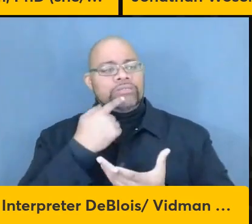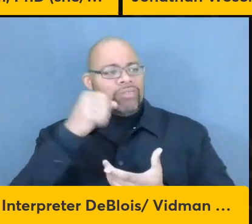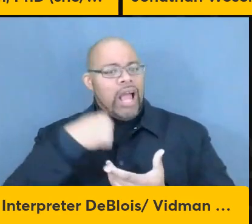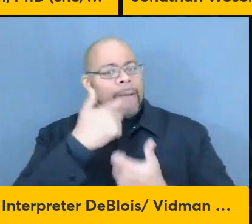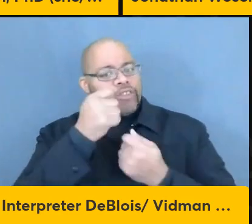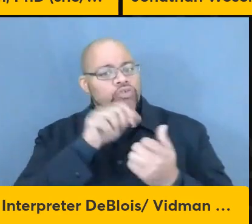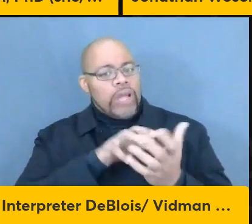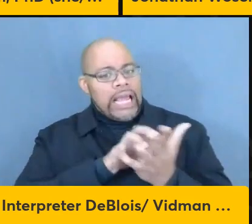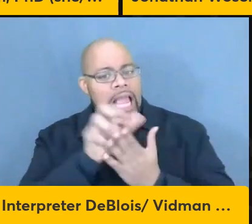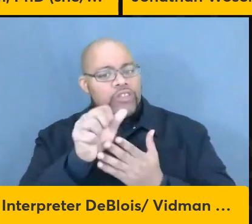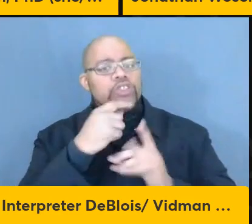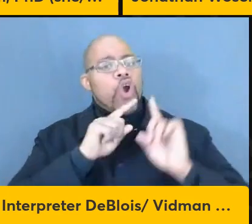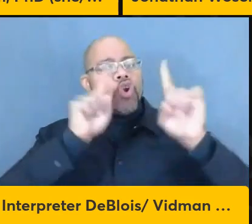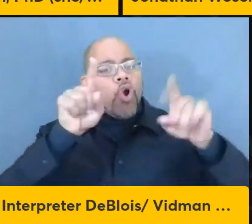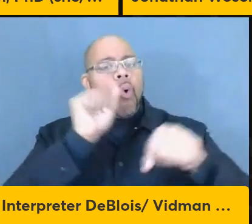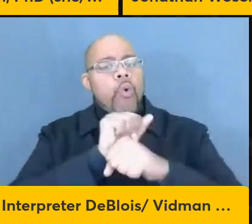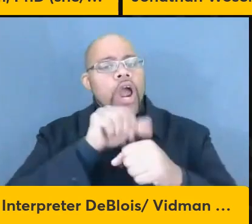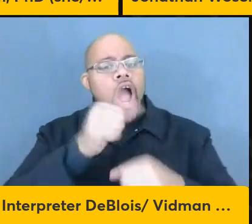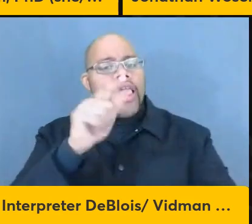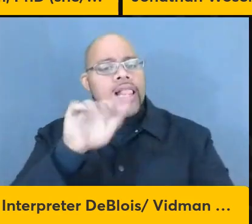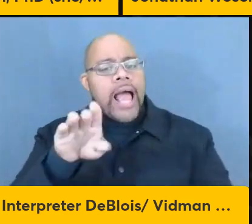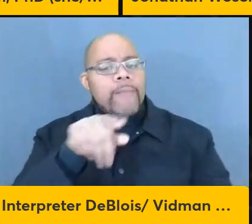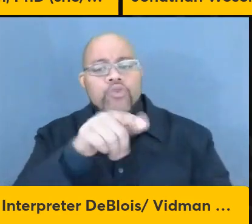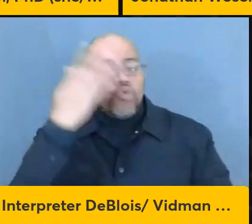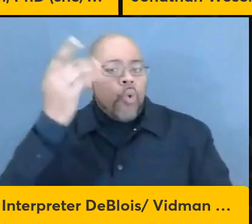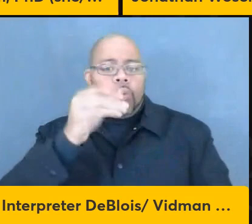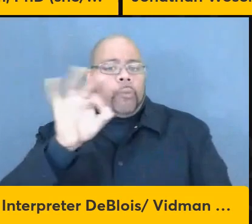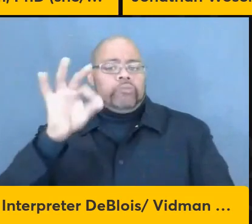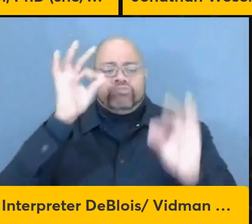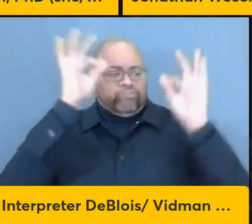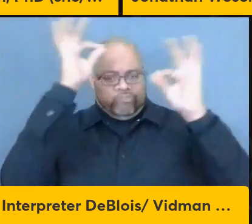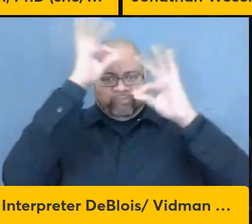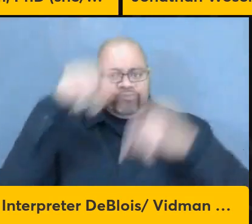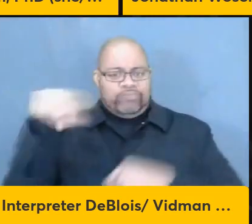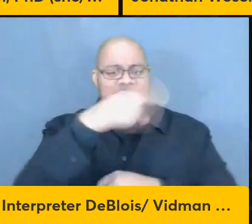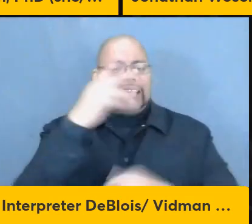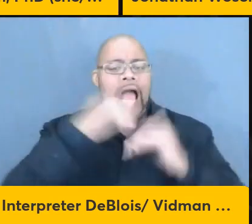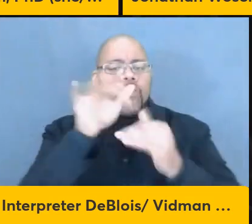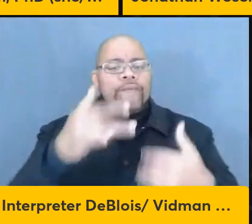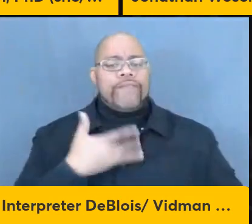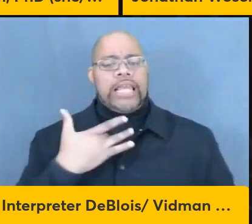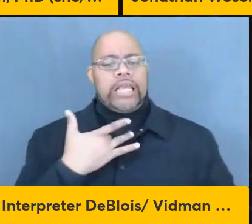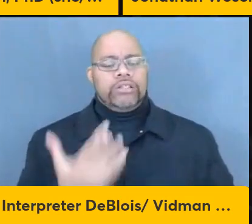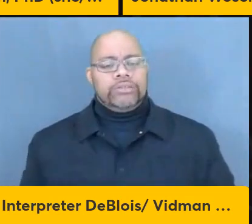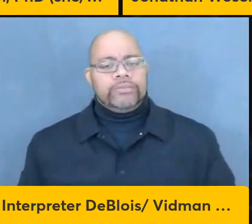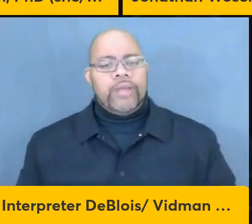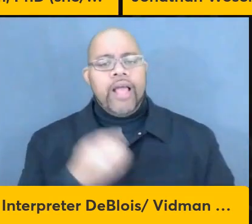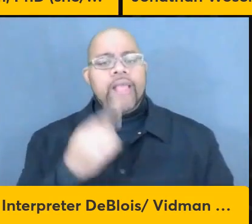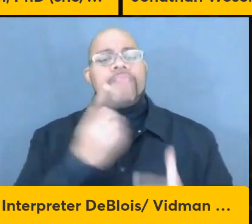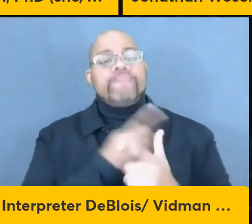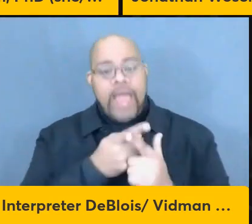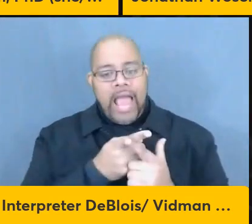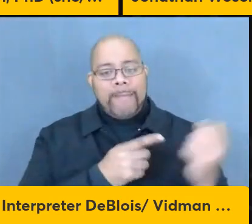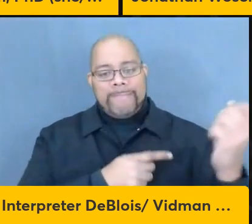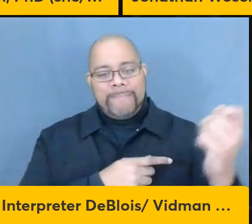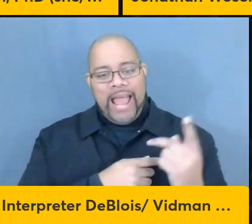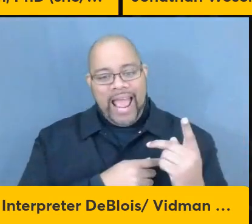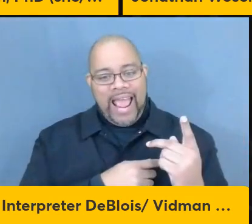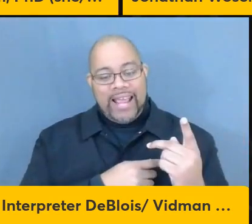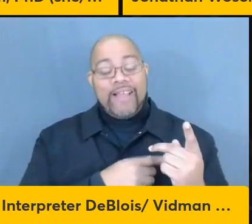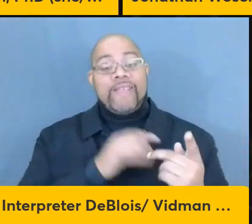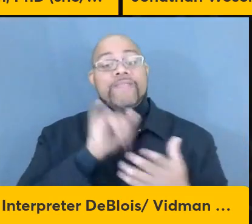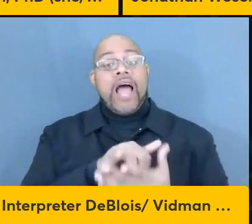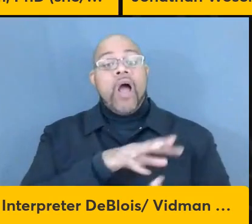I'm interested in cancer. She's like, go work in another lab where you don't know anybody. See how you feel, and then come back. And